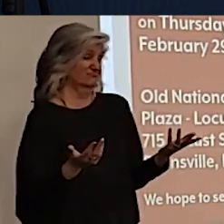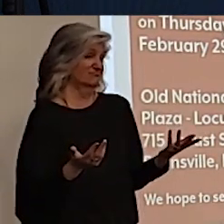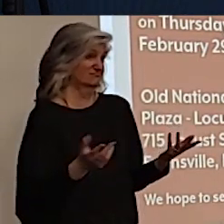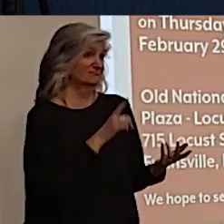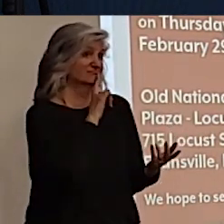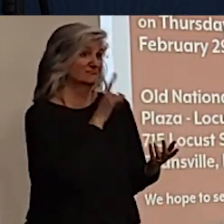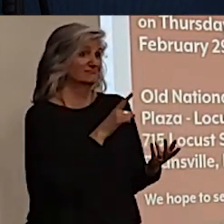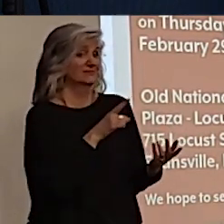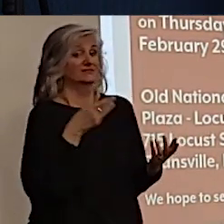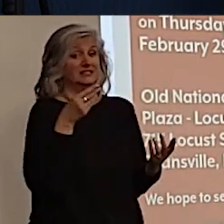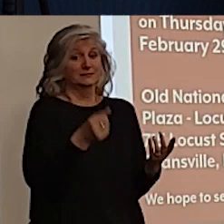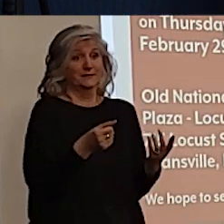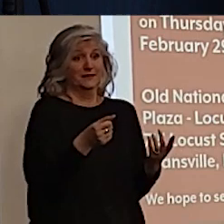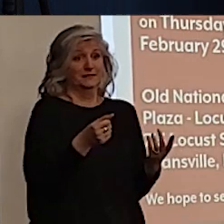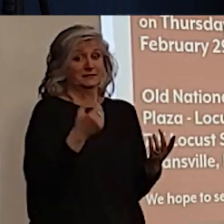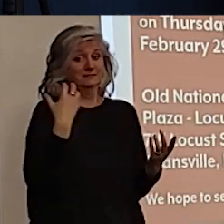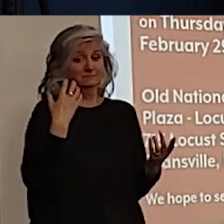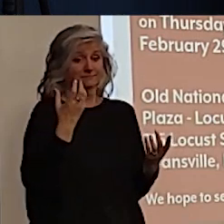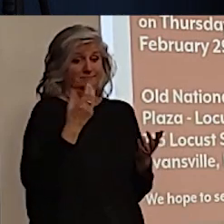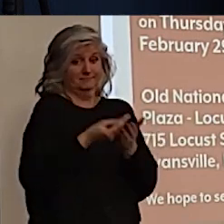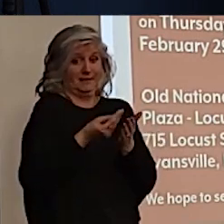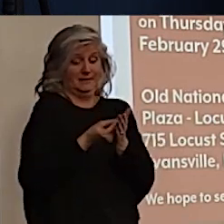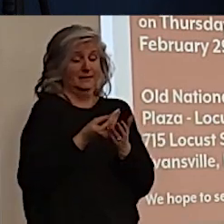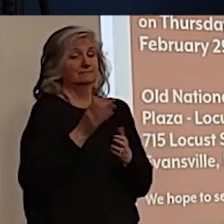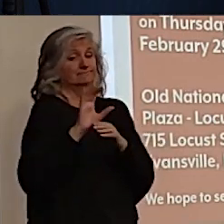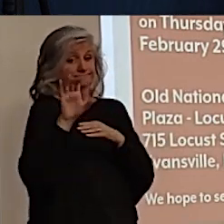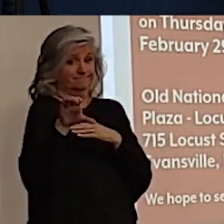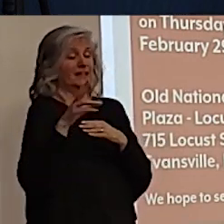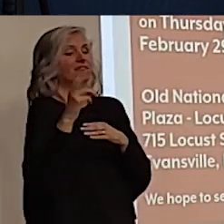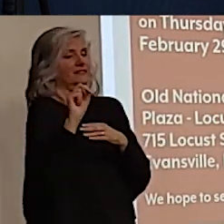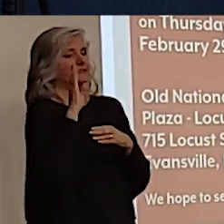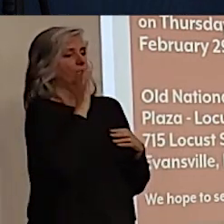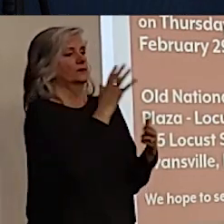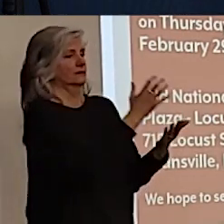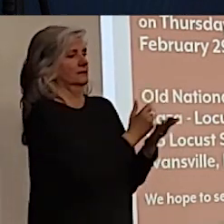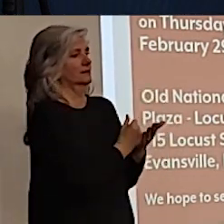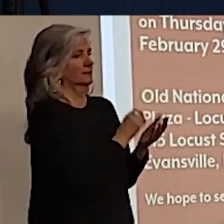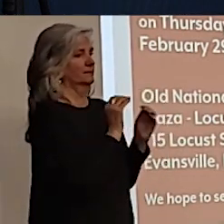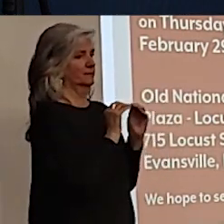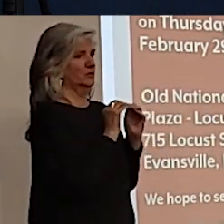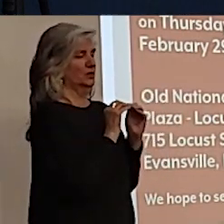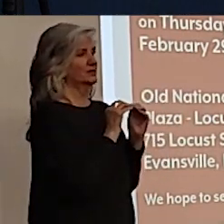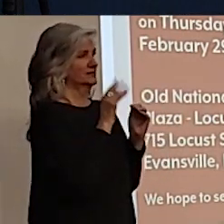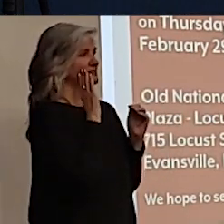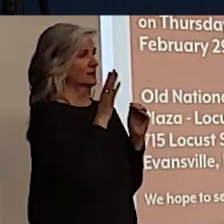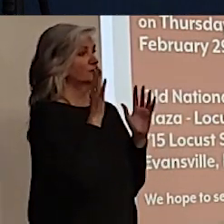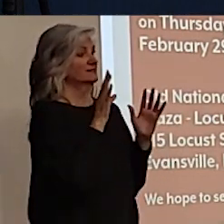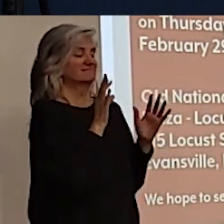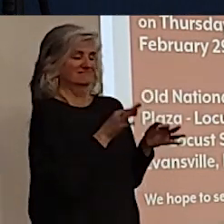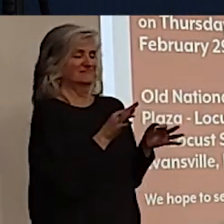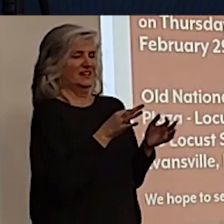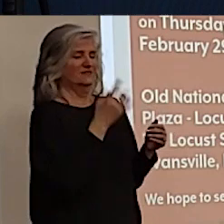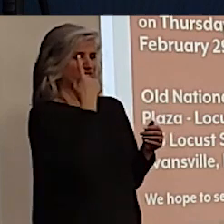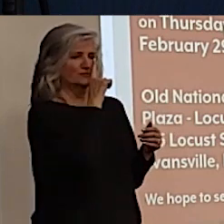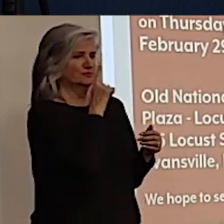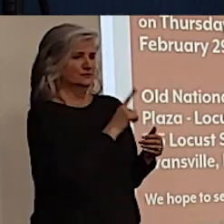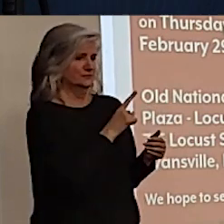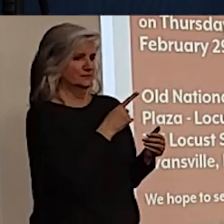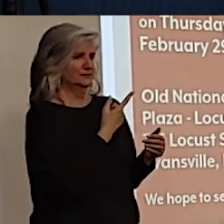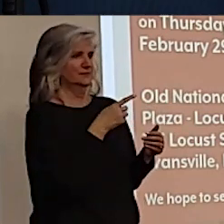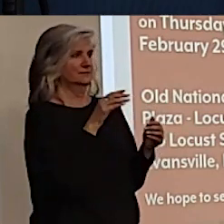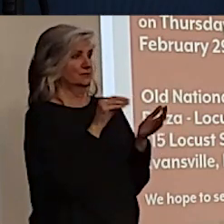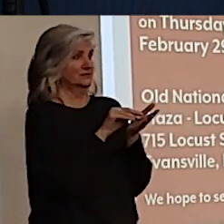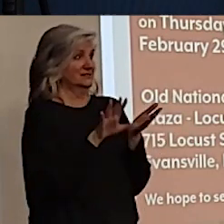fact. The more they spend in capital, the more money they make. So they will choose, almost without fail, the most expensive